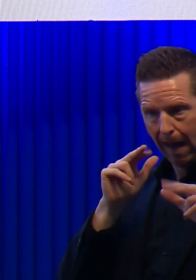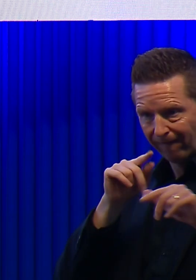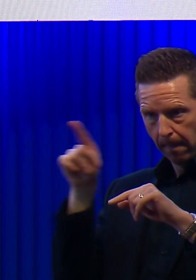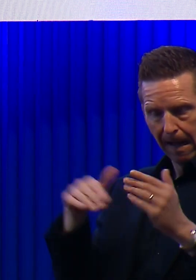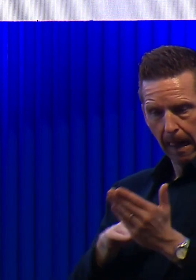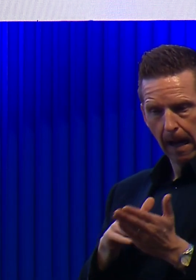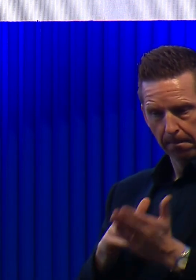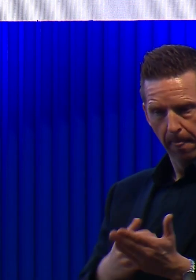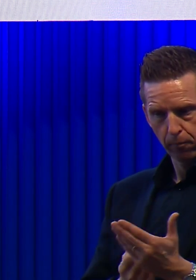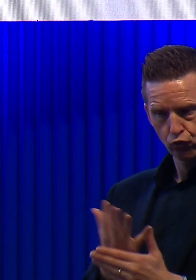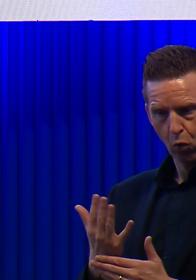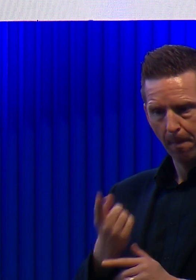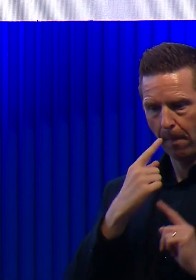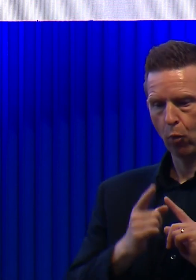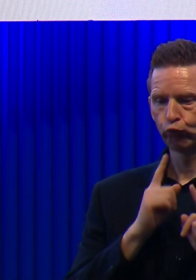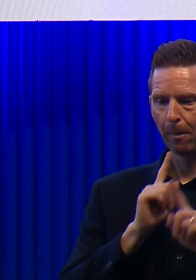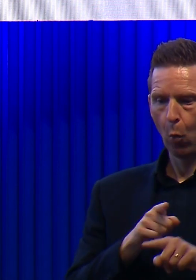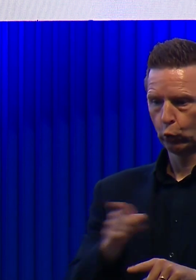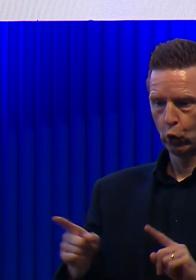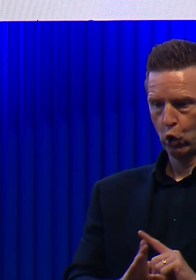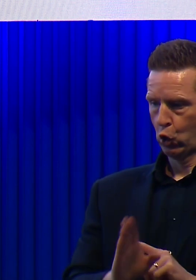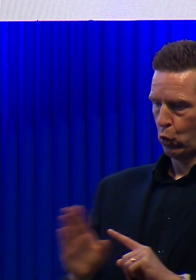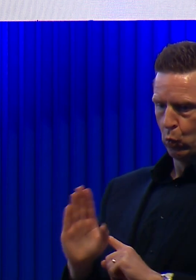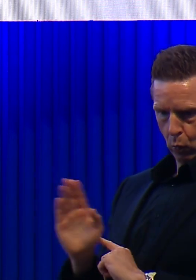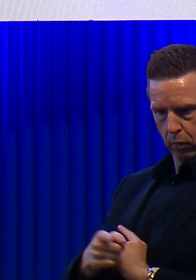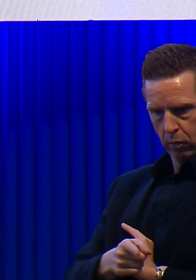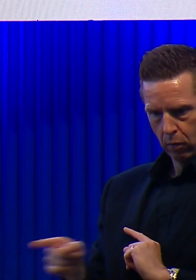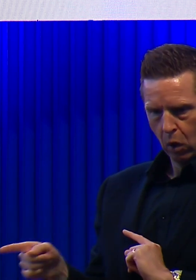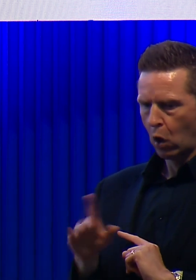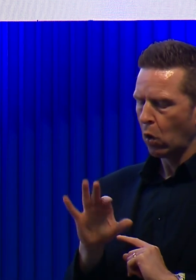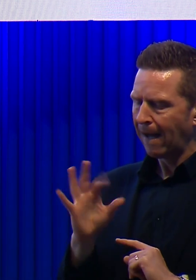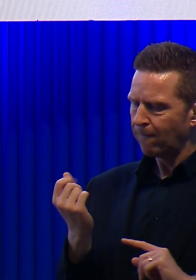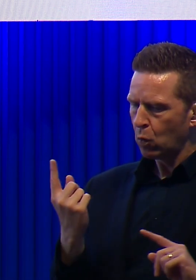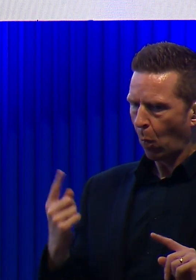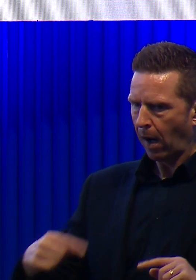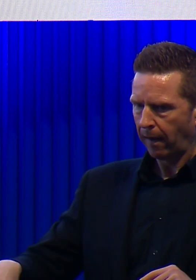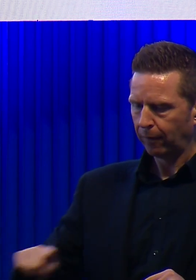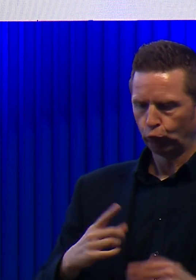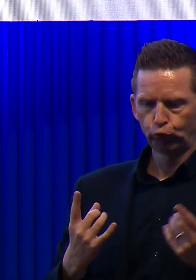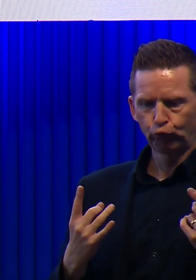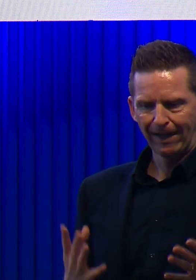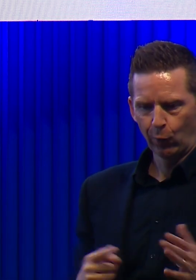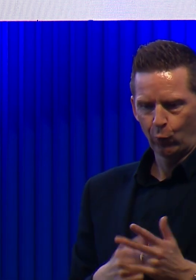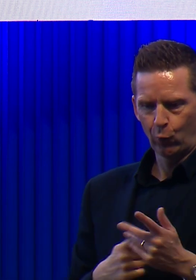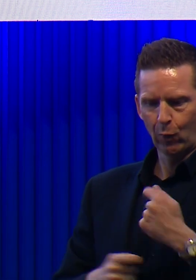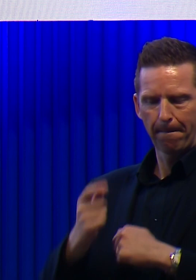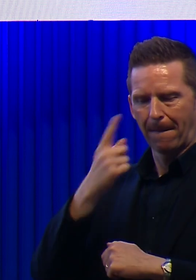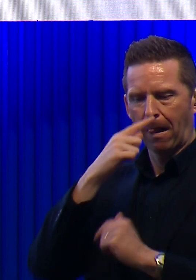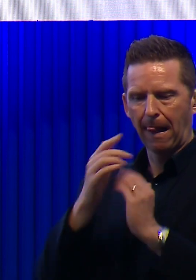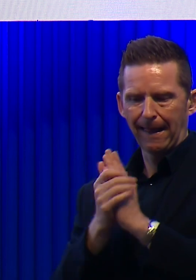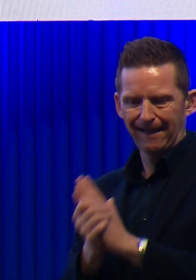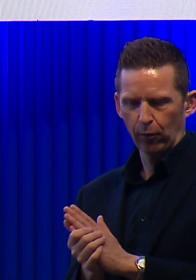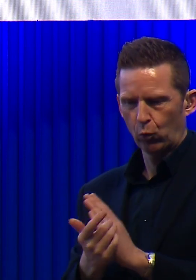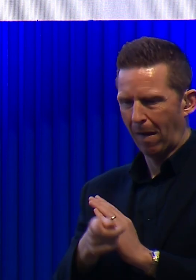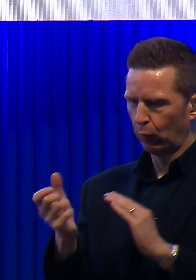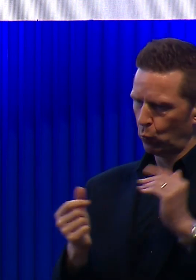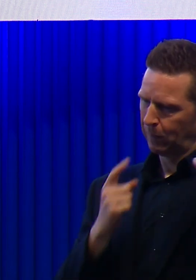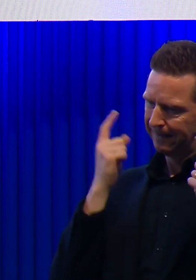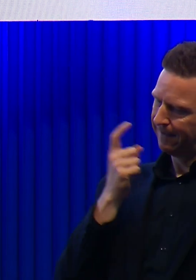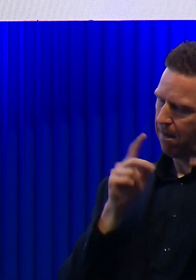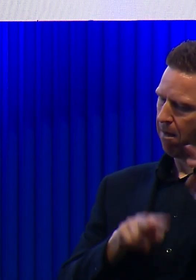effectively and at scale. So here you start with your, we need a dedicated researcher over here and over there,